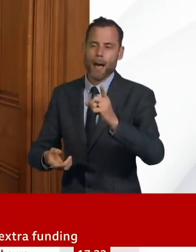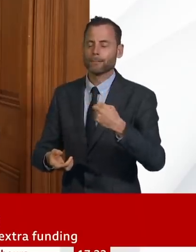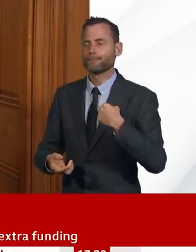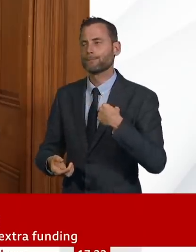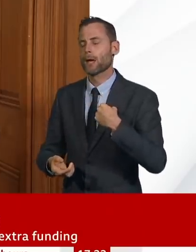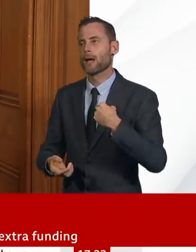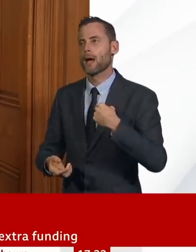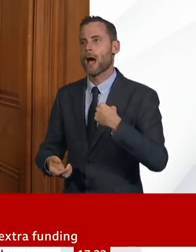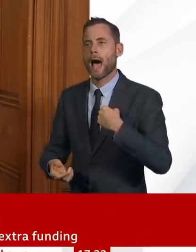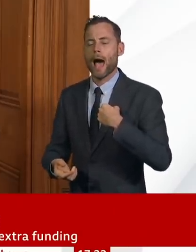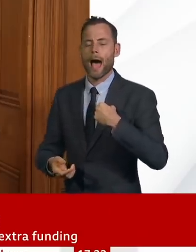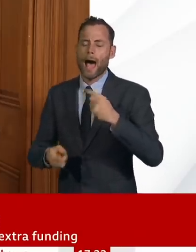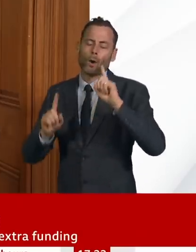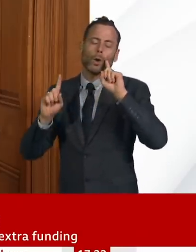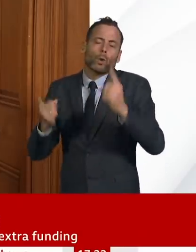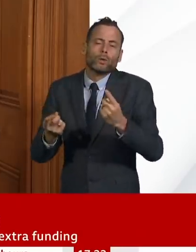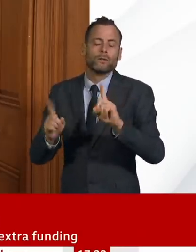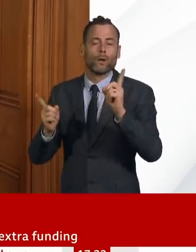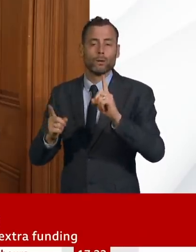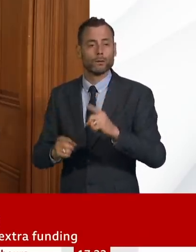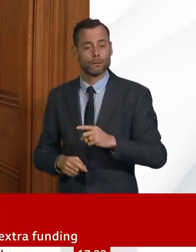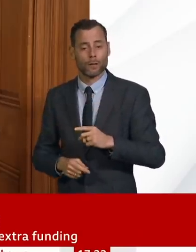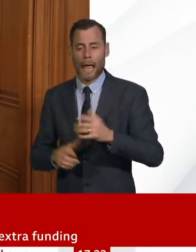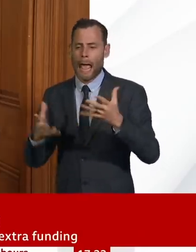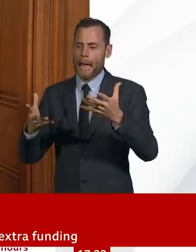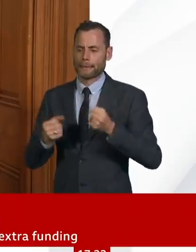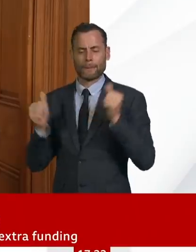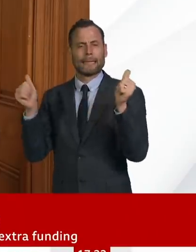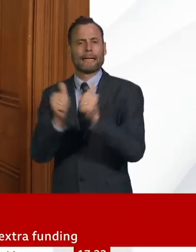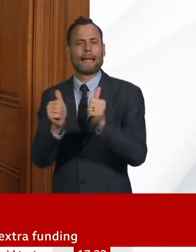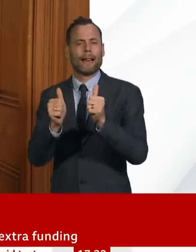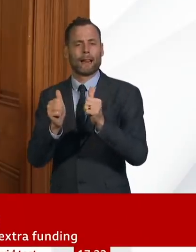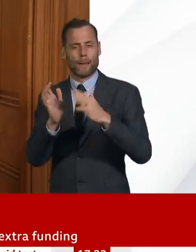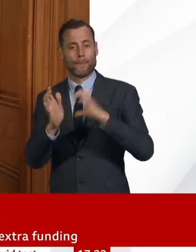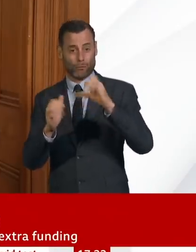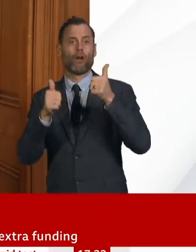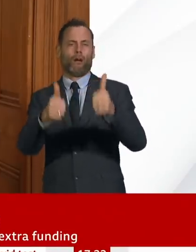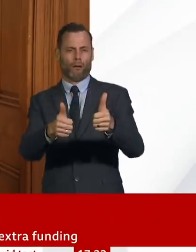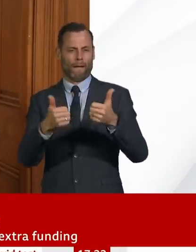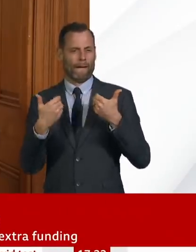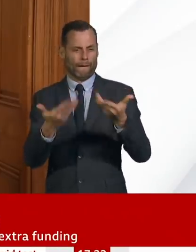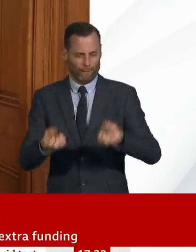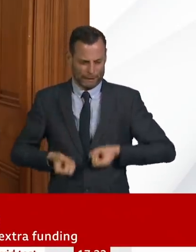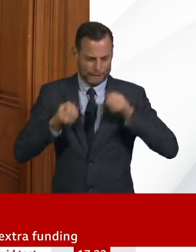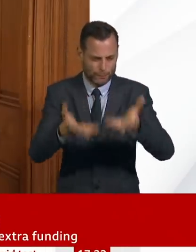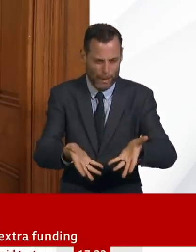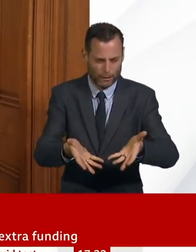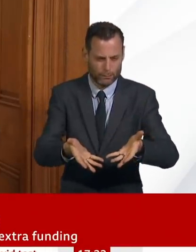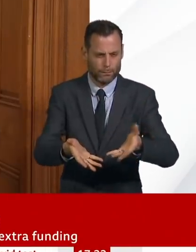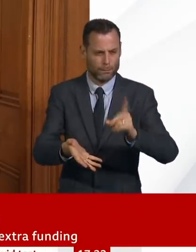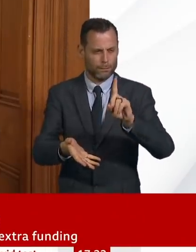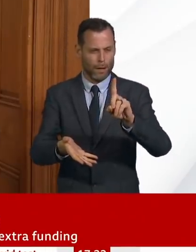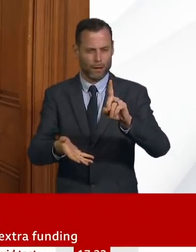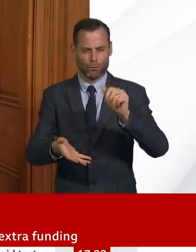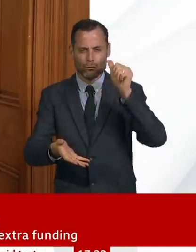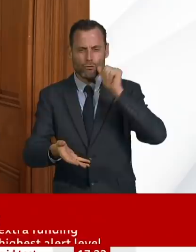was do a deal with Greater Manchester that really would have been out of kilter with the agreements we'd already